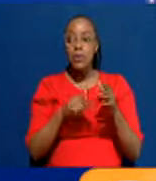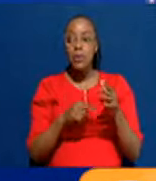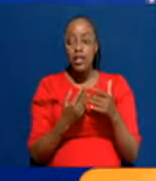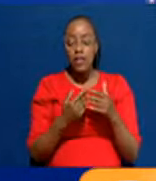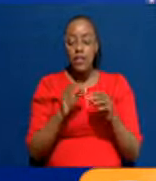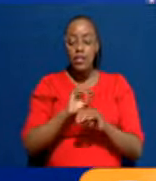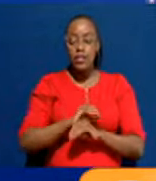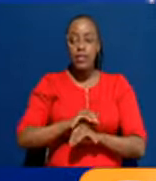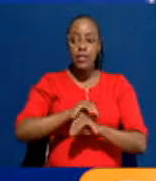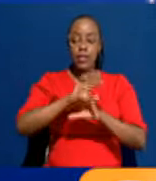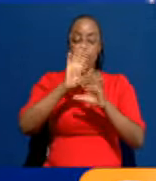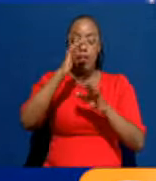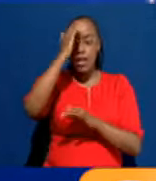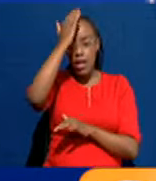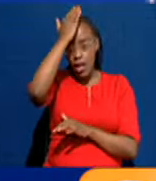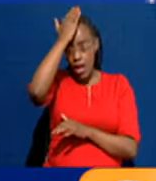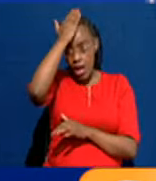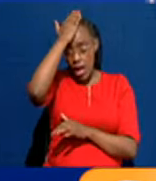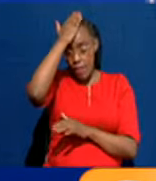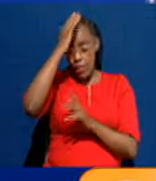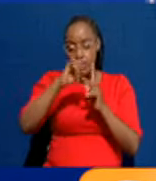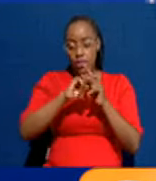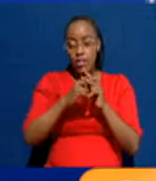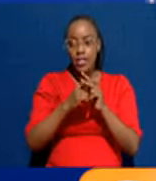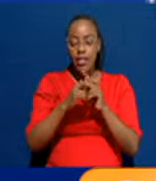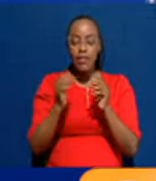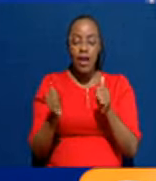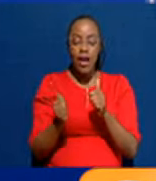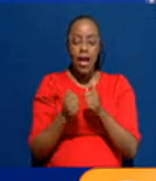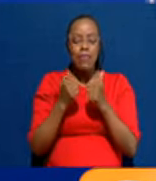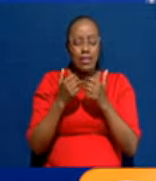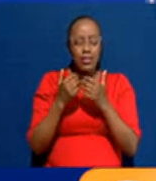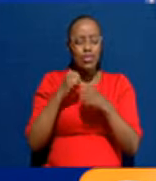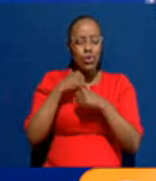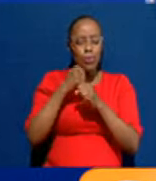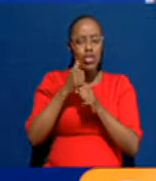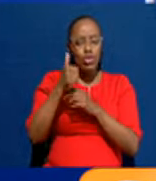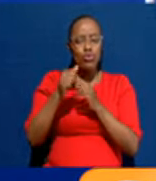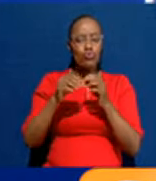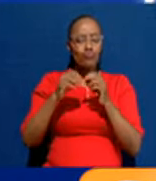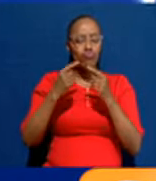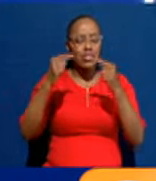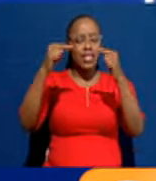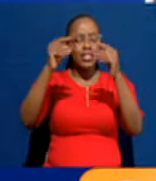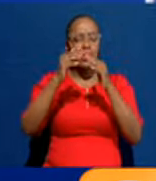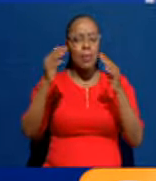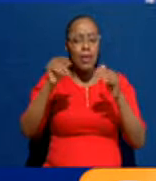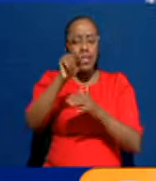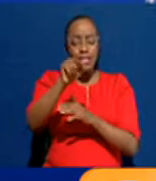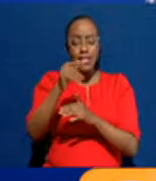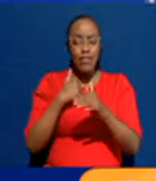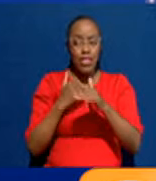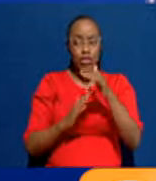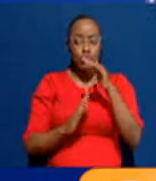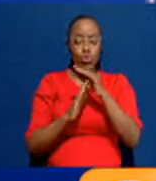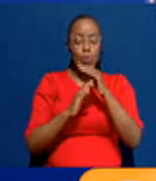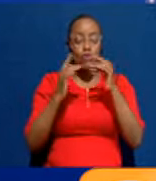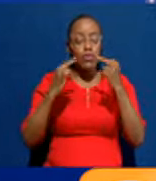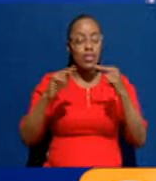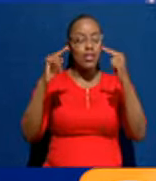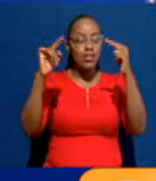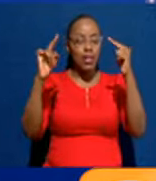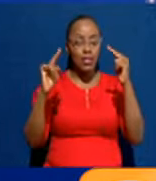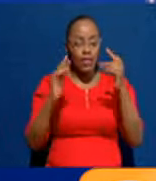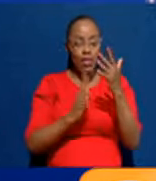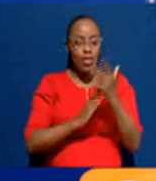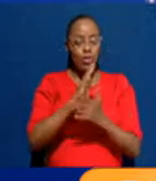crystal clear that humble beginnings takes one far. Faith Kipyegon is the epitome of success